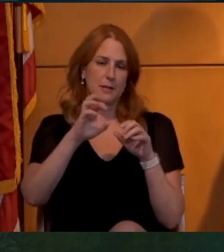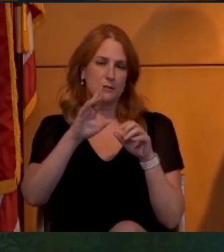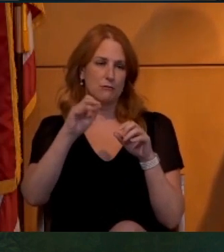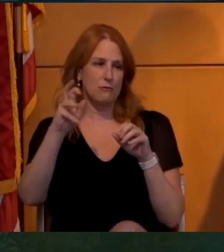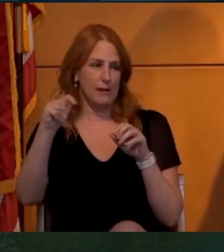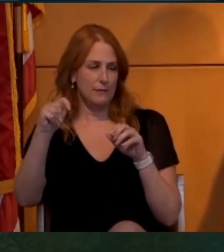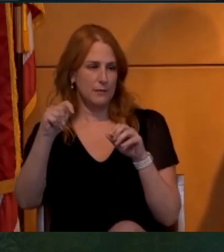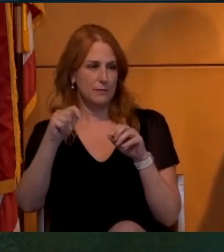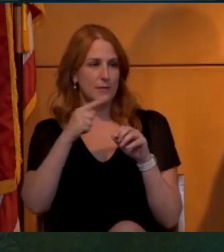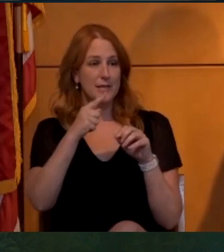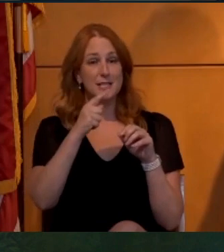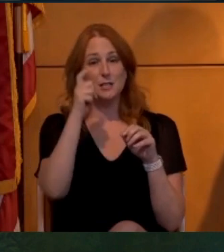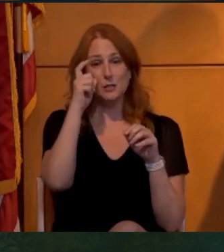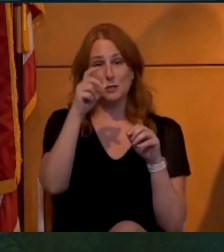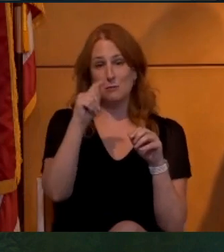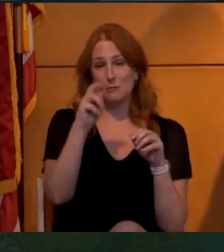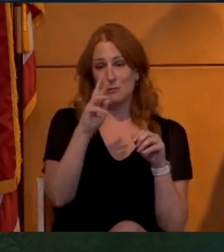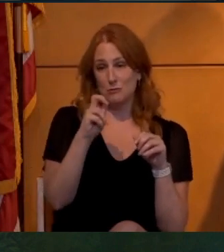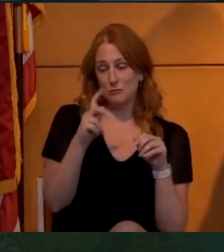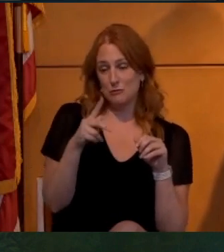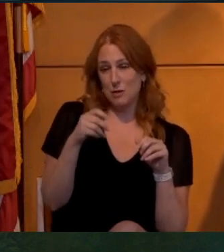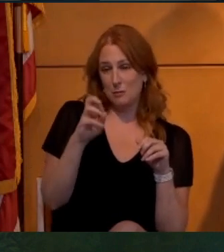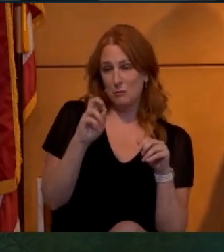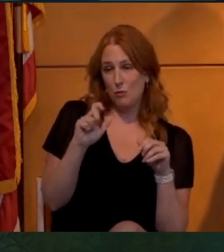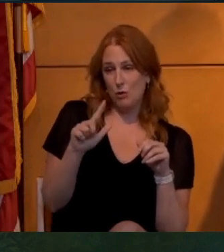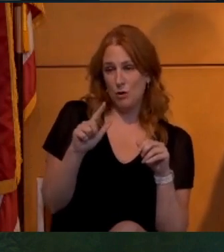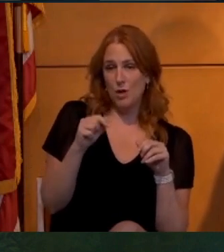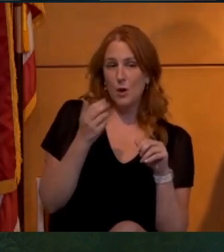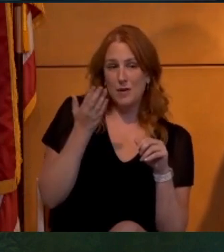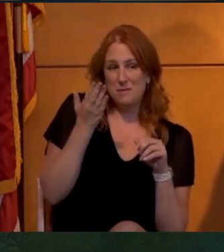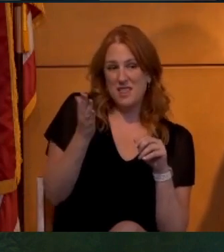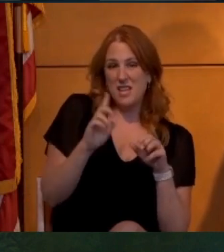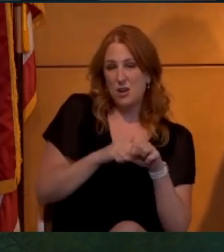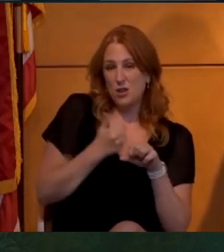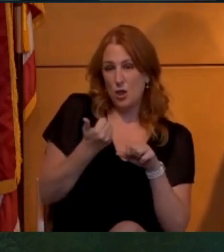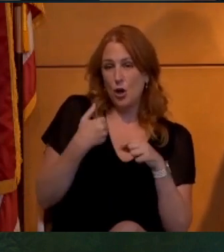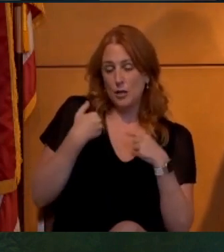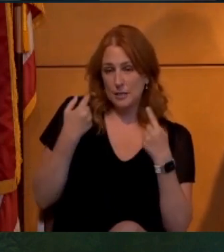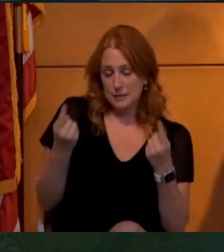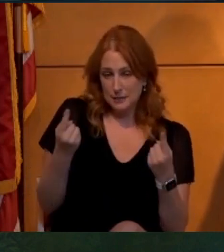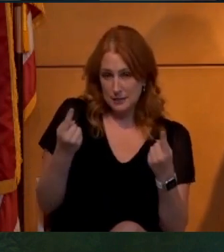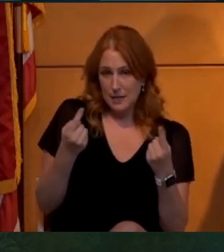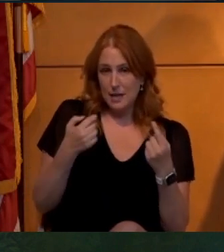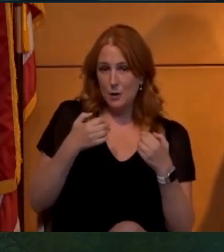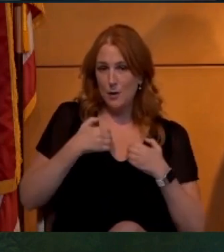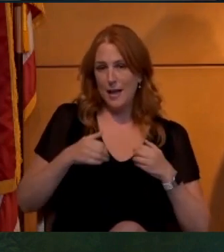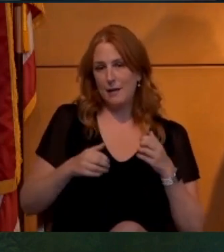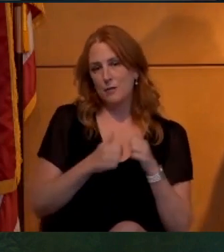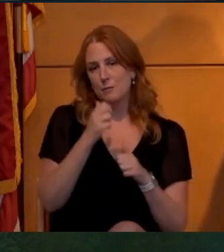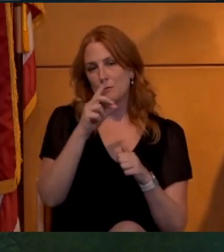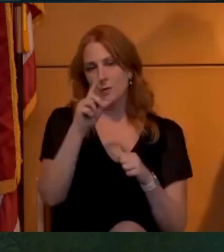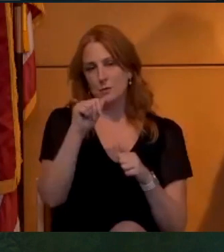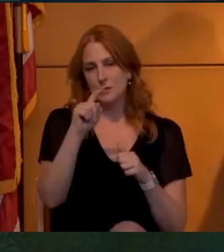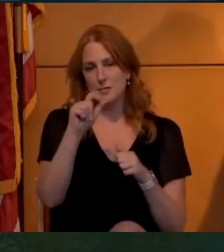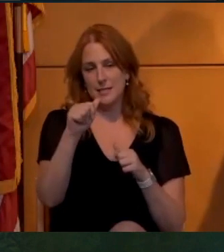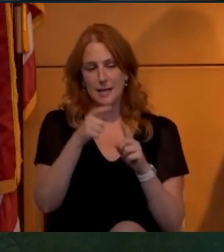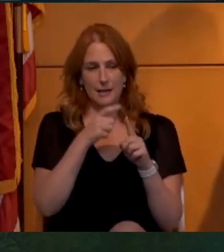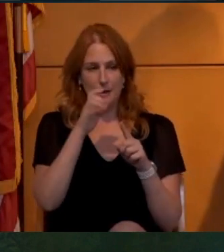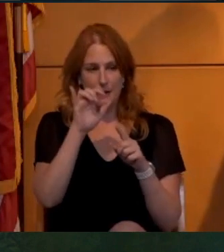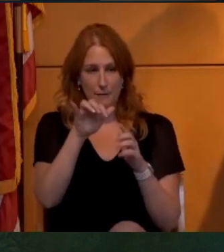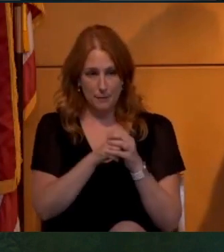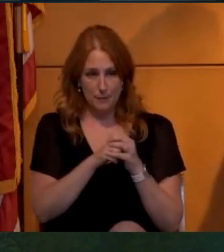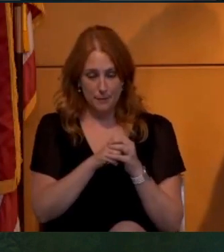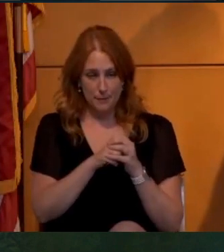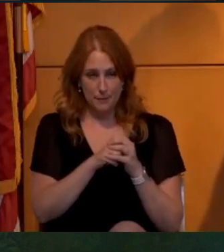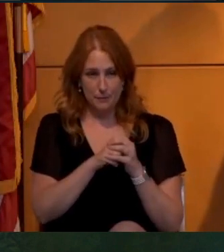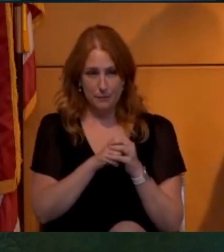portal. This is the one that we've been at the longest, and this is the one for which we have the most data. The heart